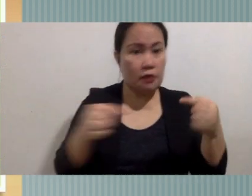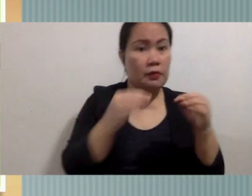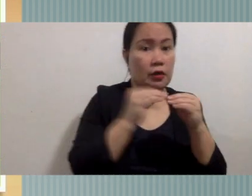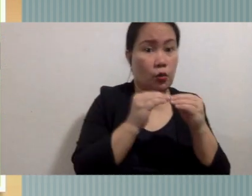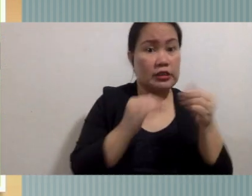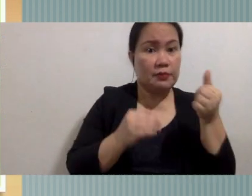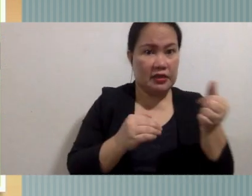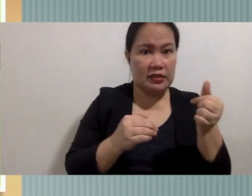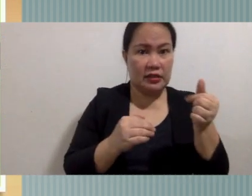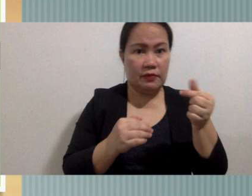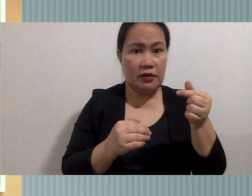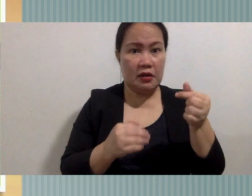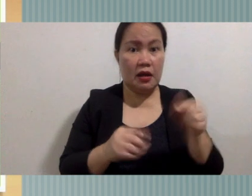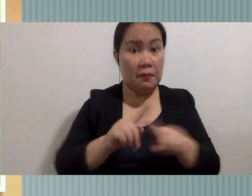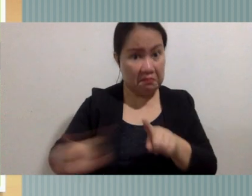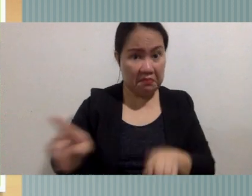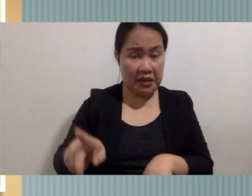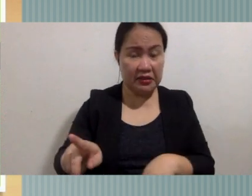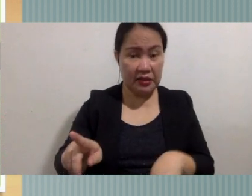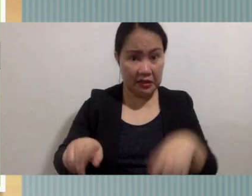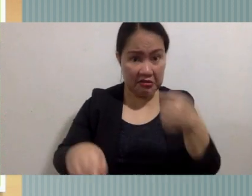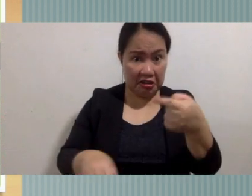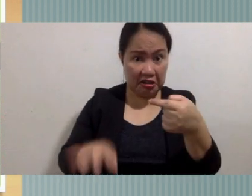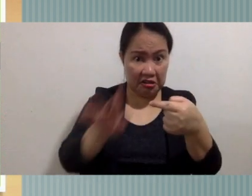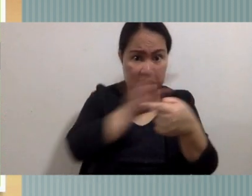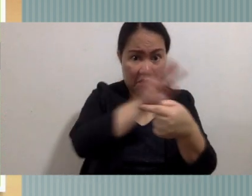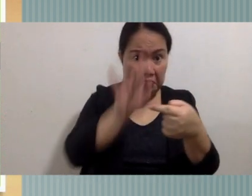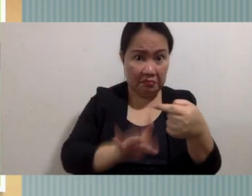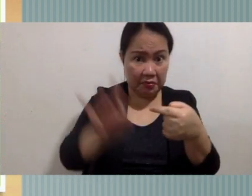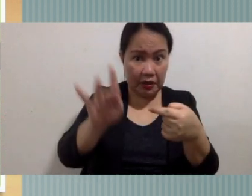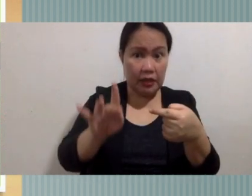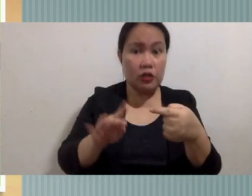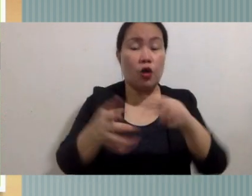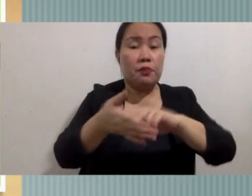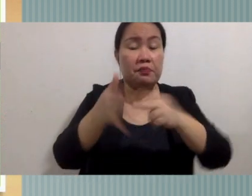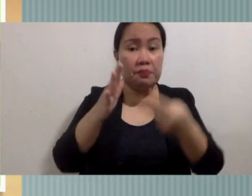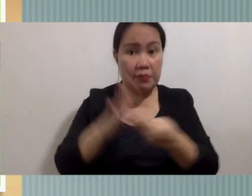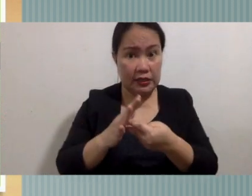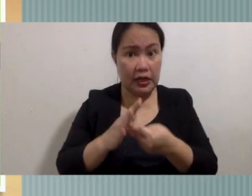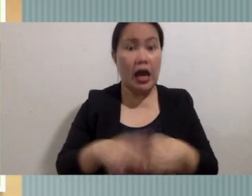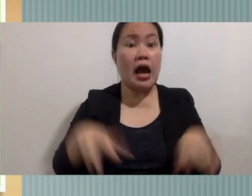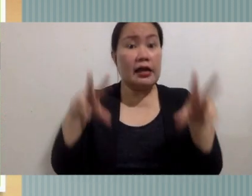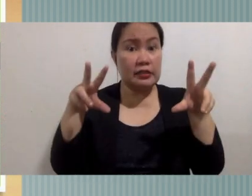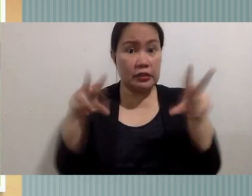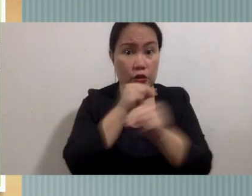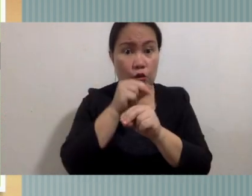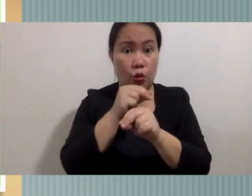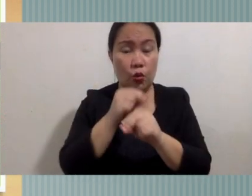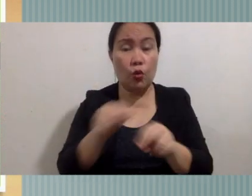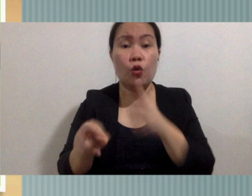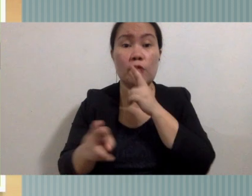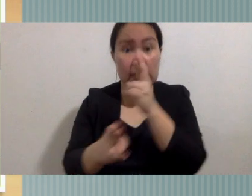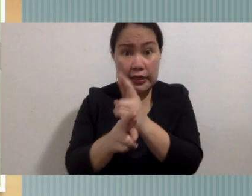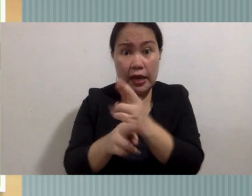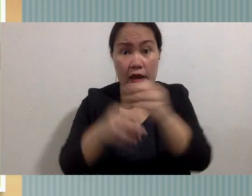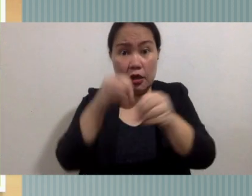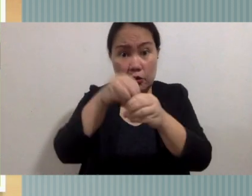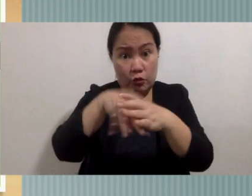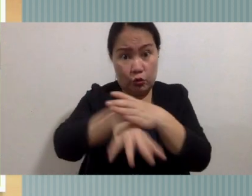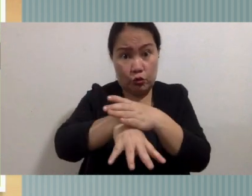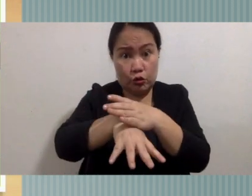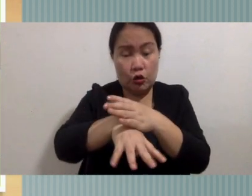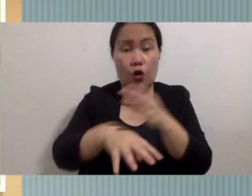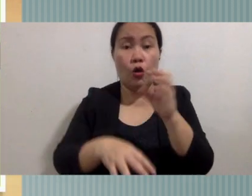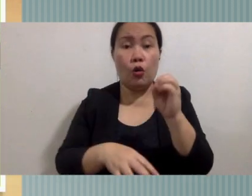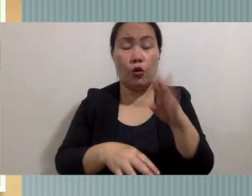negative, ibig sabihin, wala tayo nun. So, ibig sabihin, it has